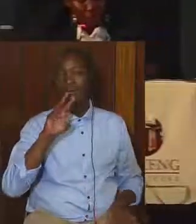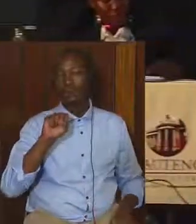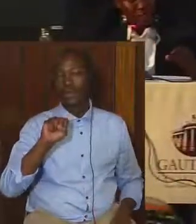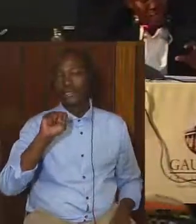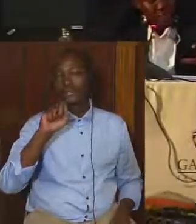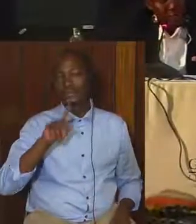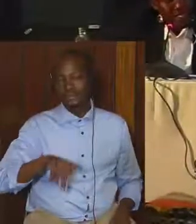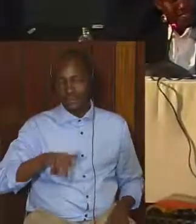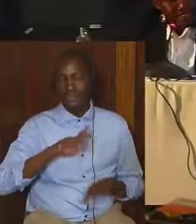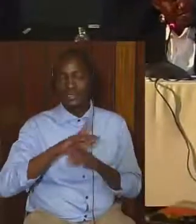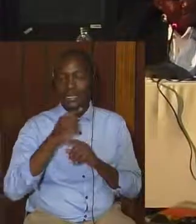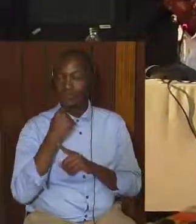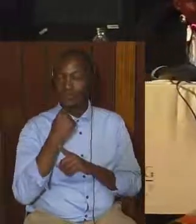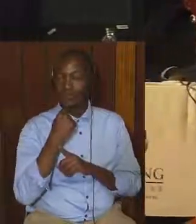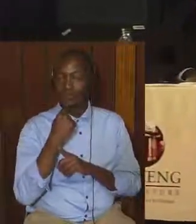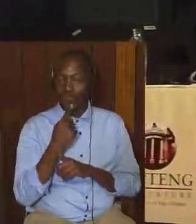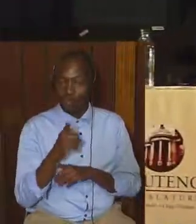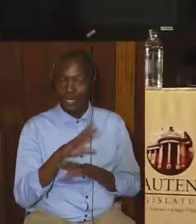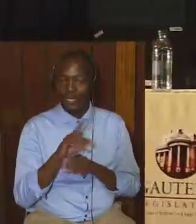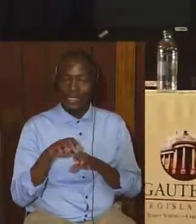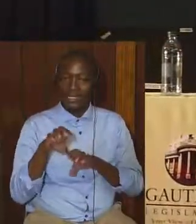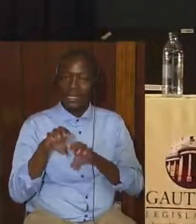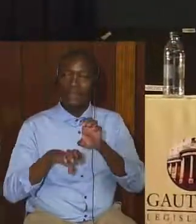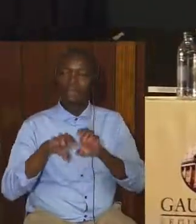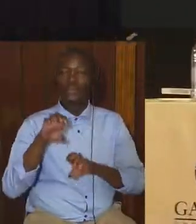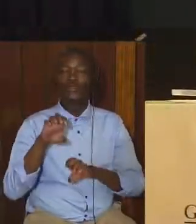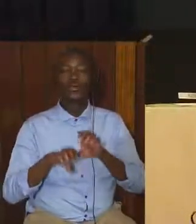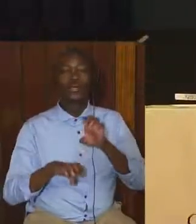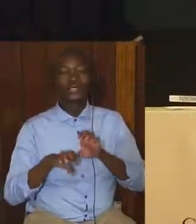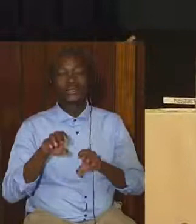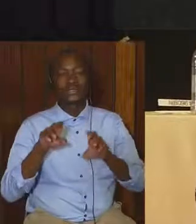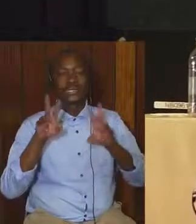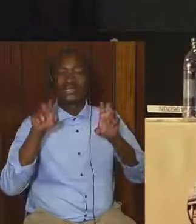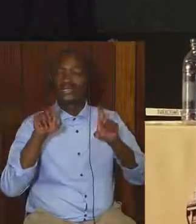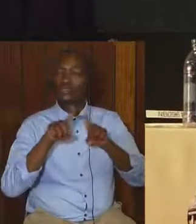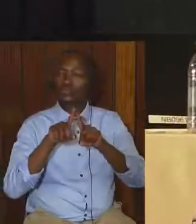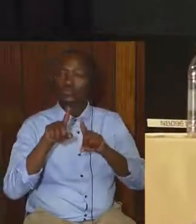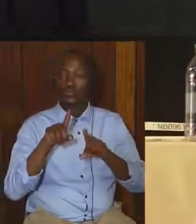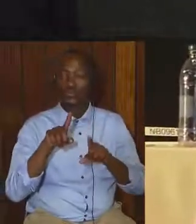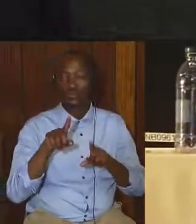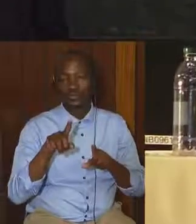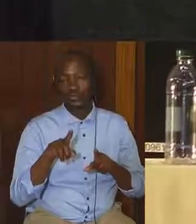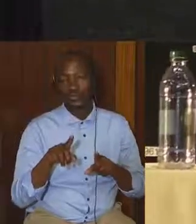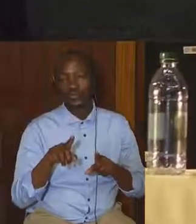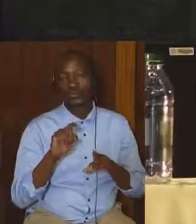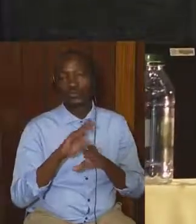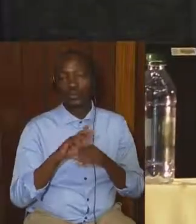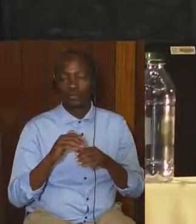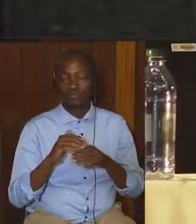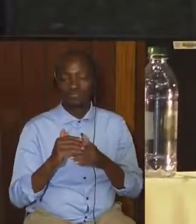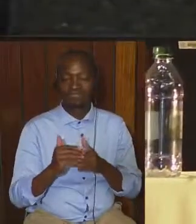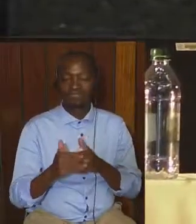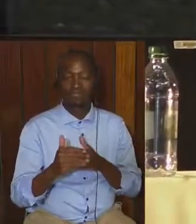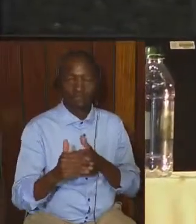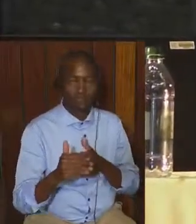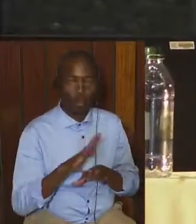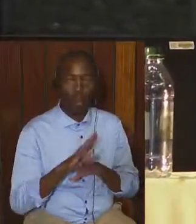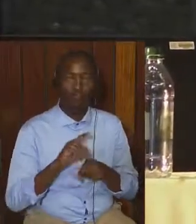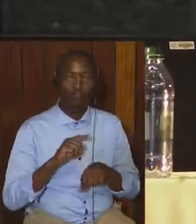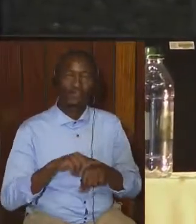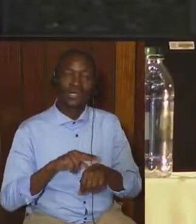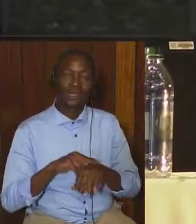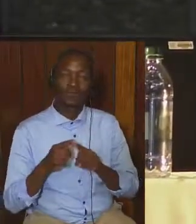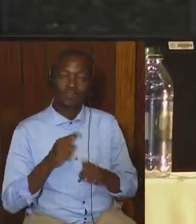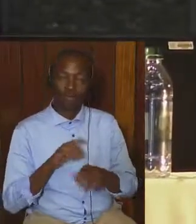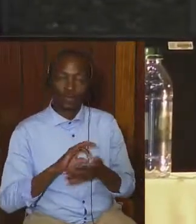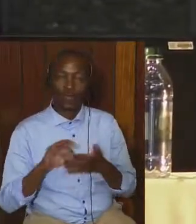that they are still evaluating the issue of the extension of time from the contractor,